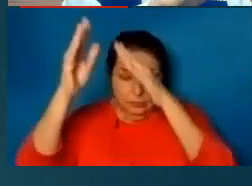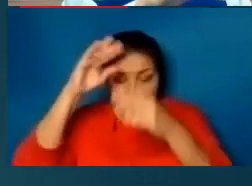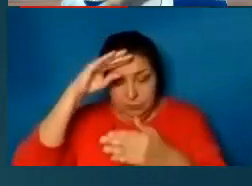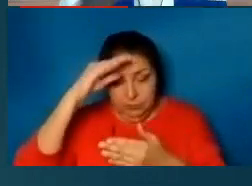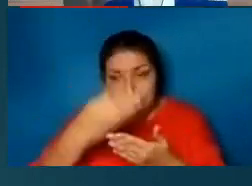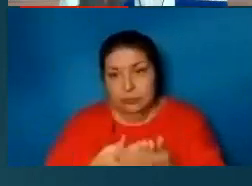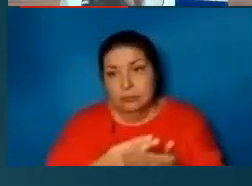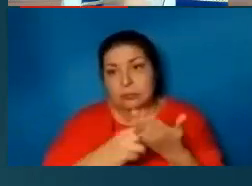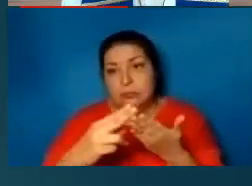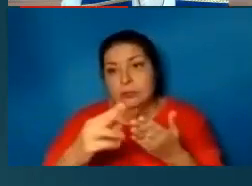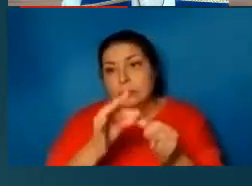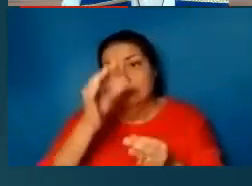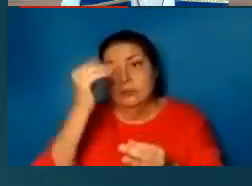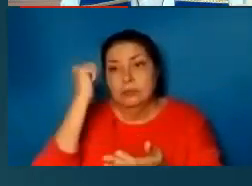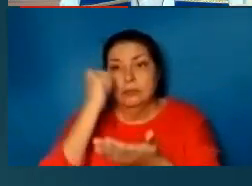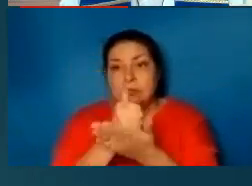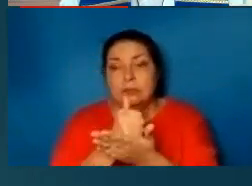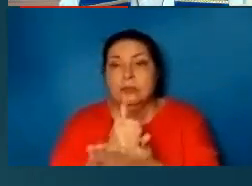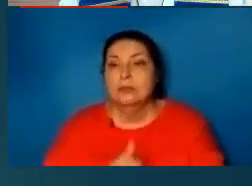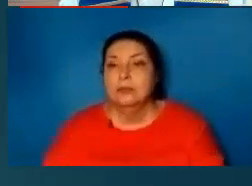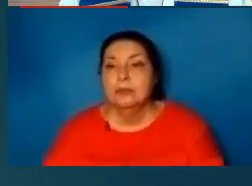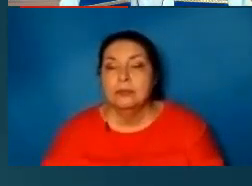and of the Son, and of the Holy Spirit.